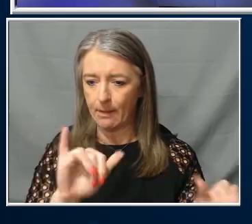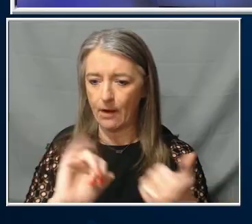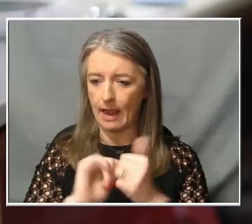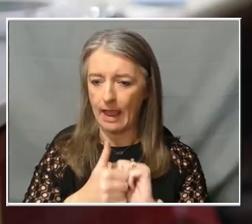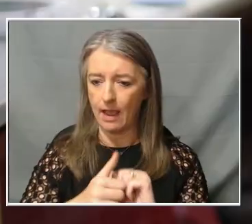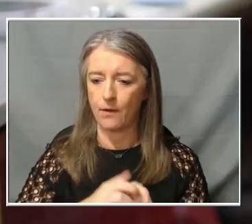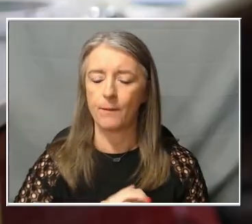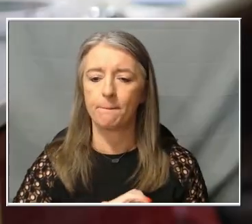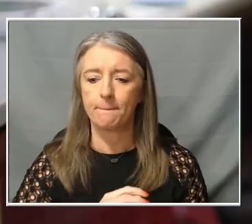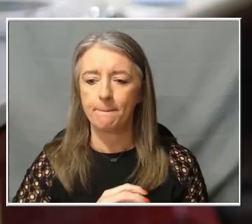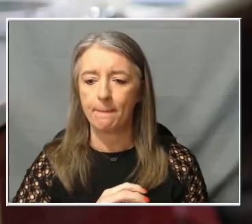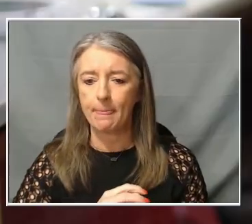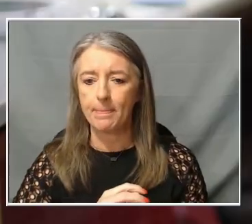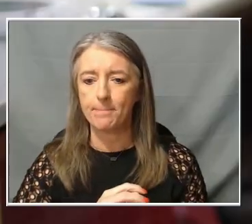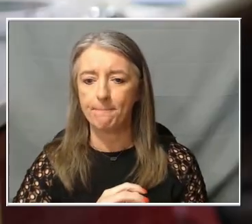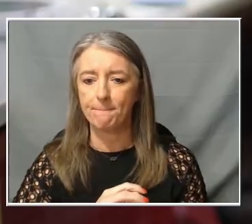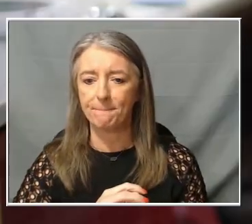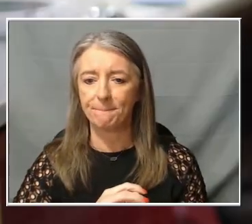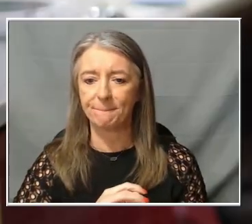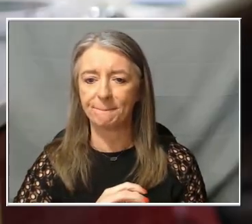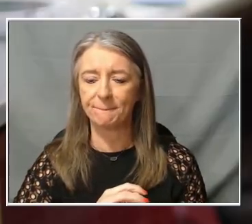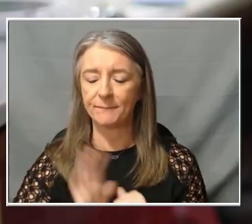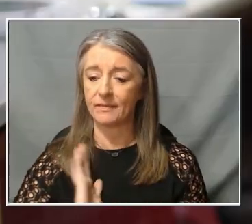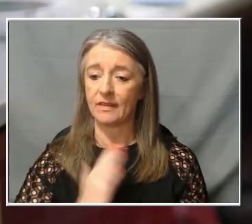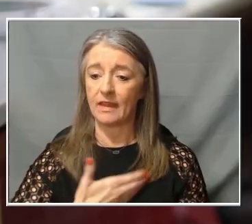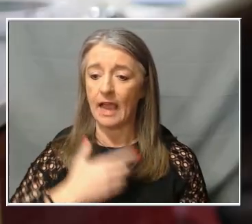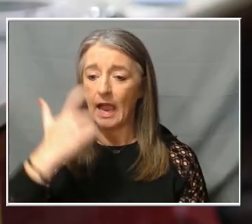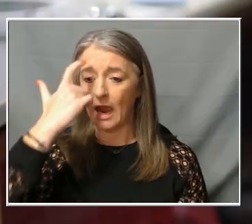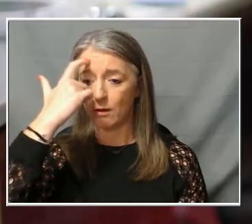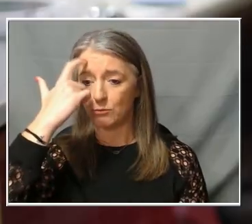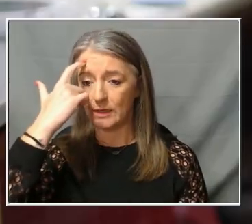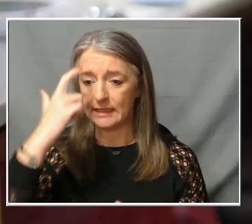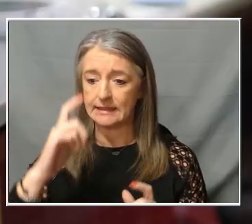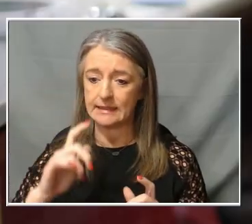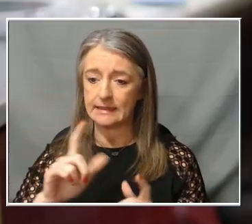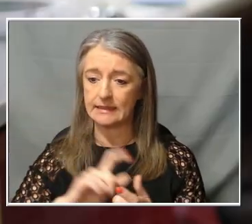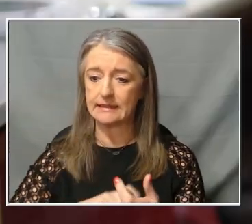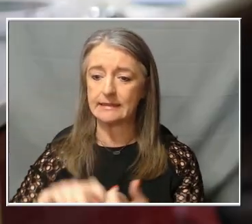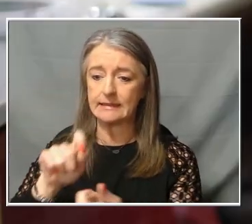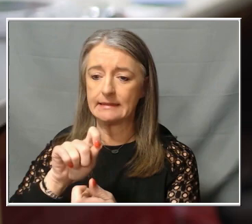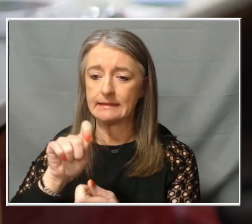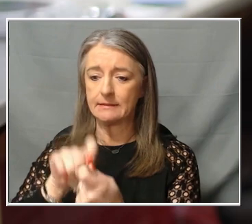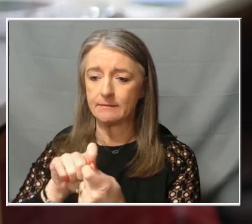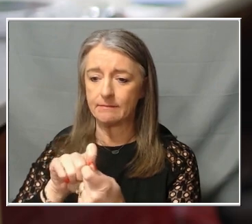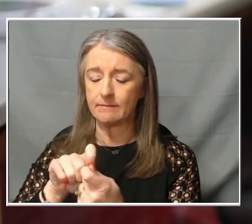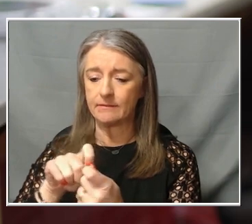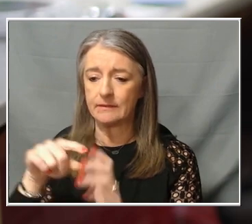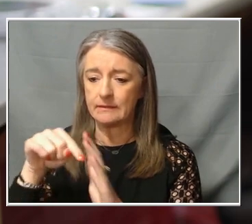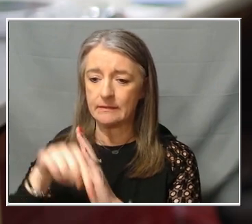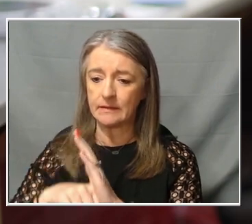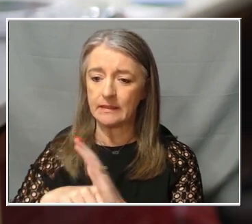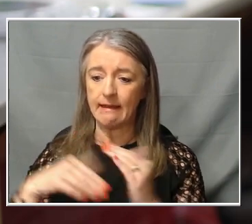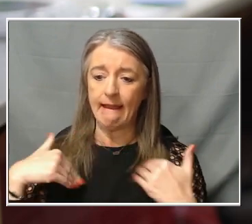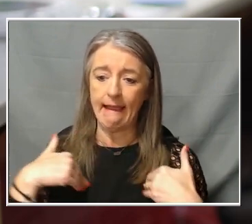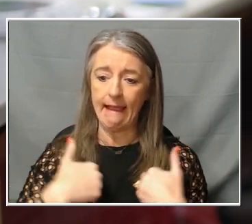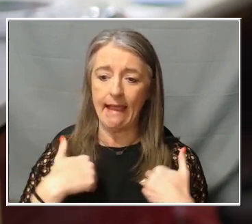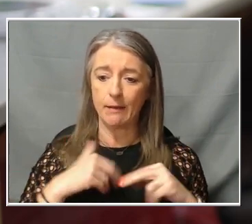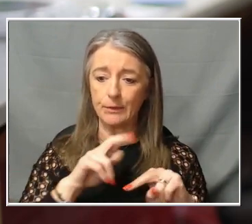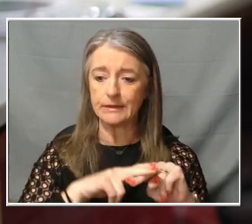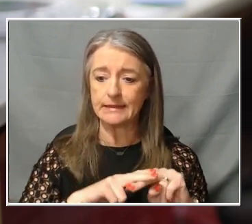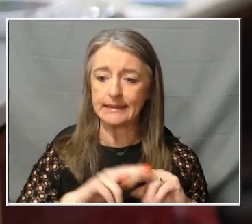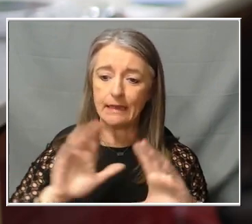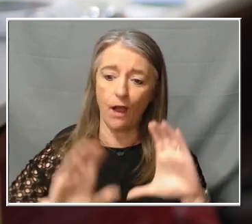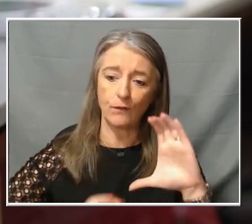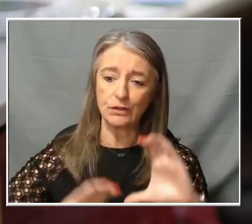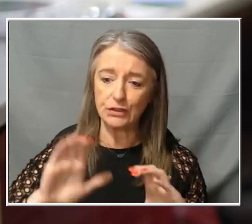Yeah, so clearly, our brain is distinct, definitely, because no other animal is sitting down and having this conversation